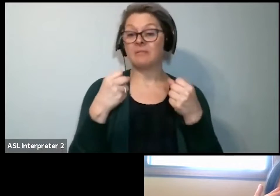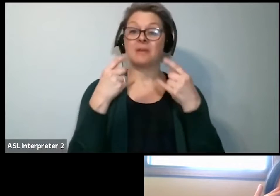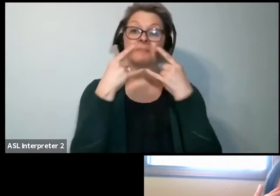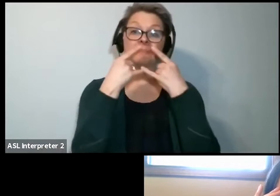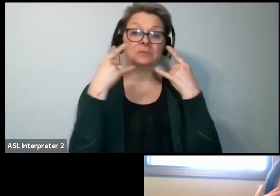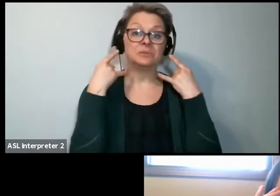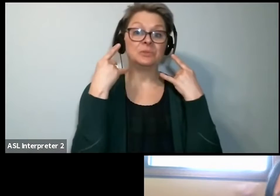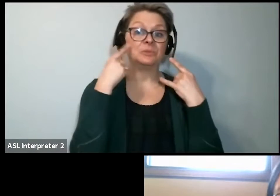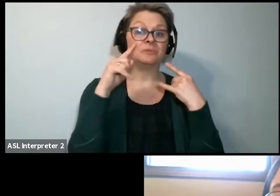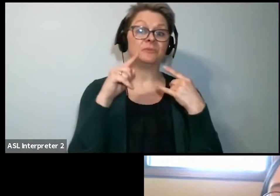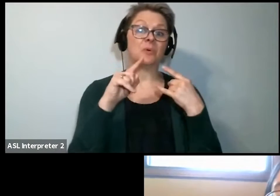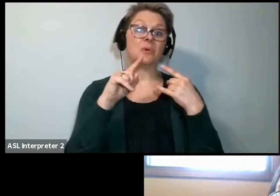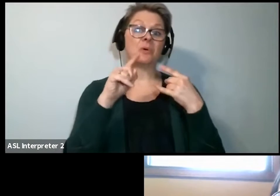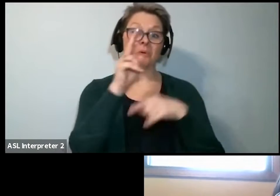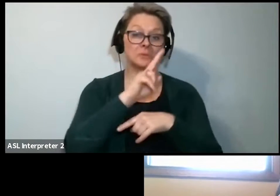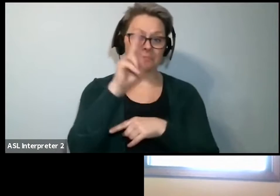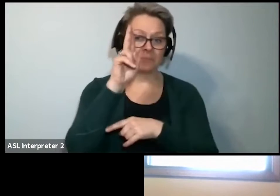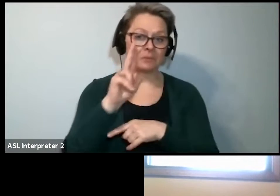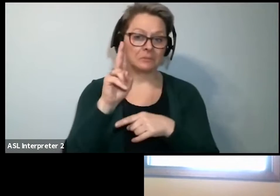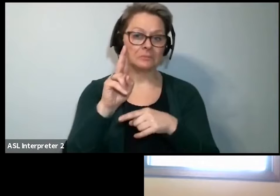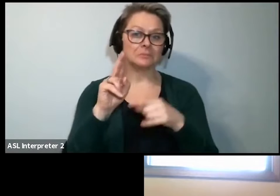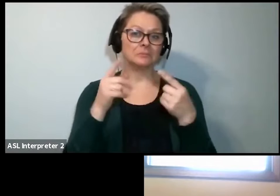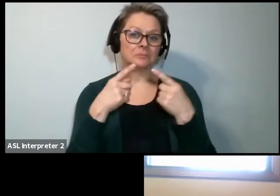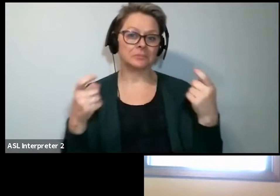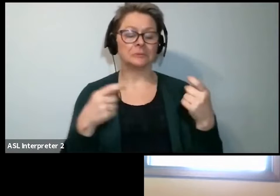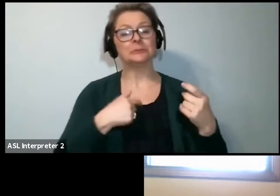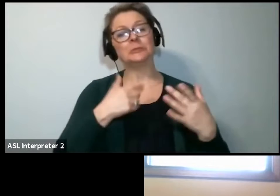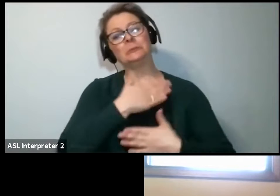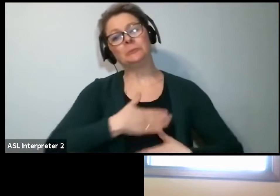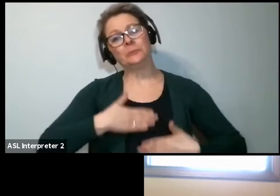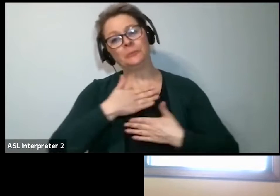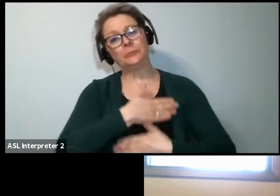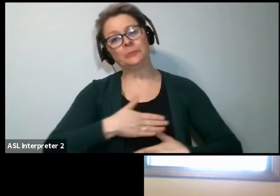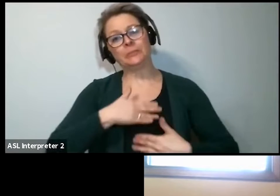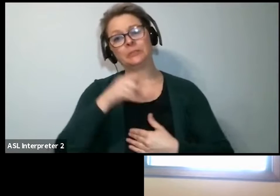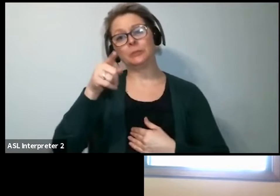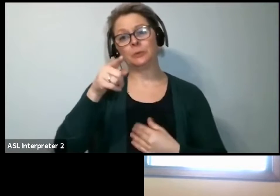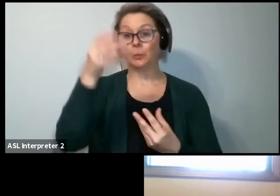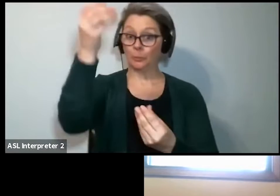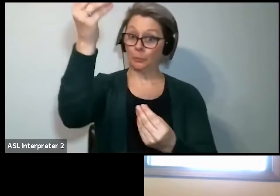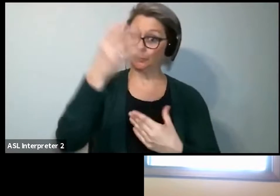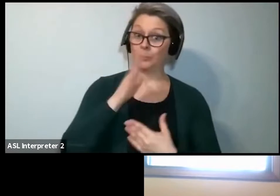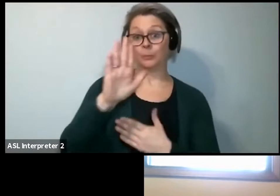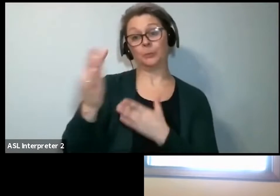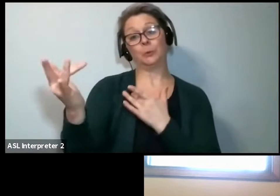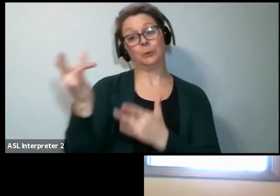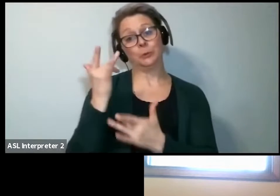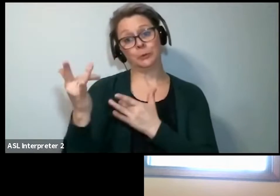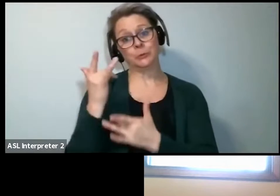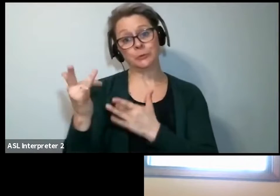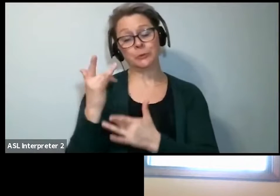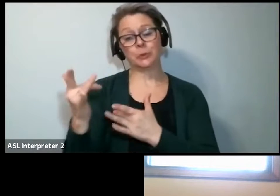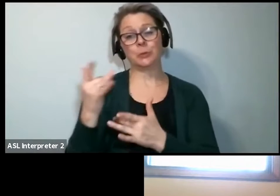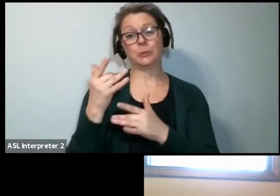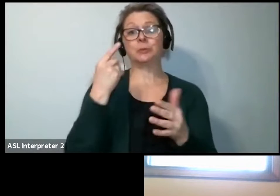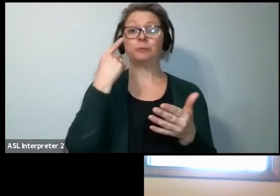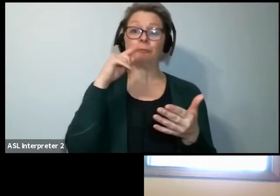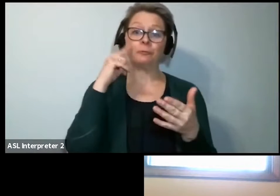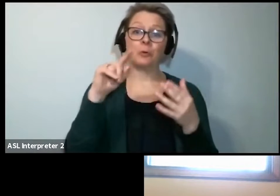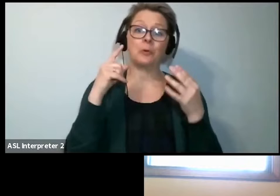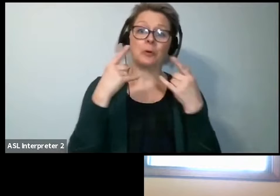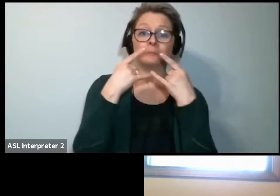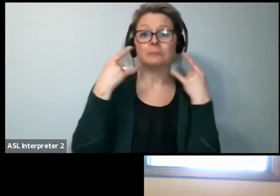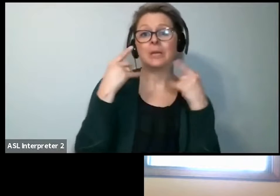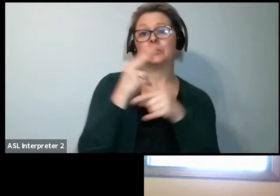for healthcare facilities. I appreciate you bringing to my attention your concerns with the implementation of the mask